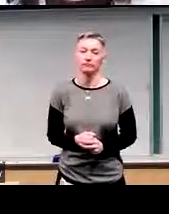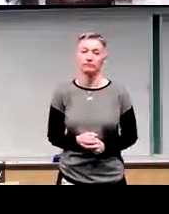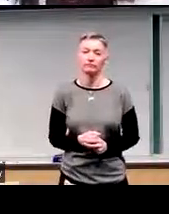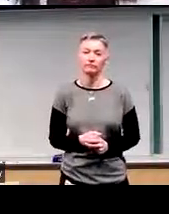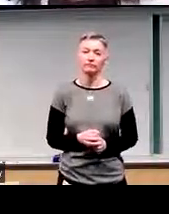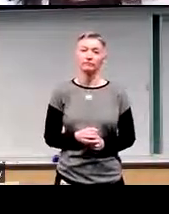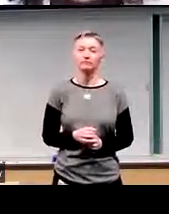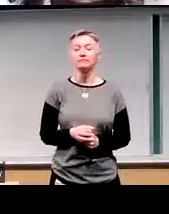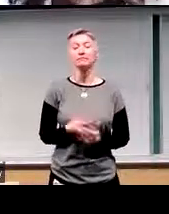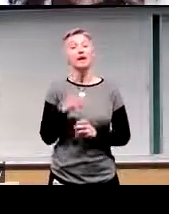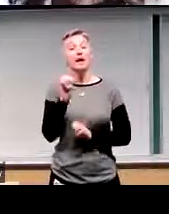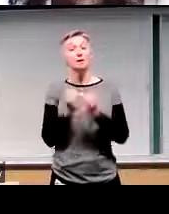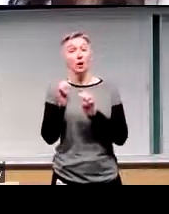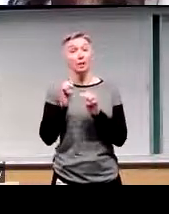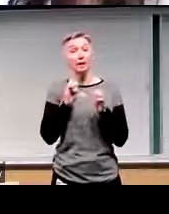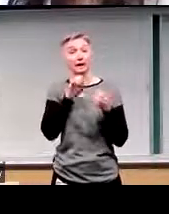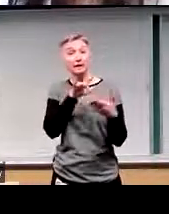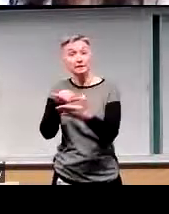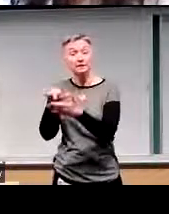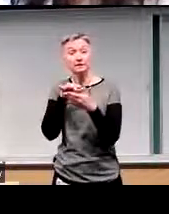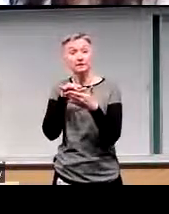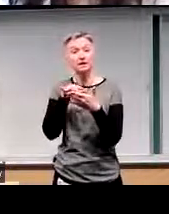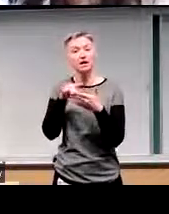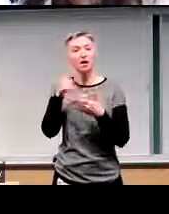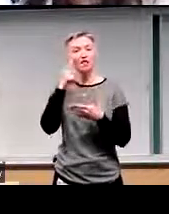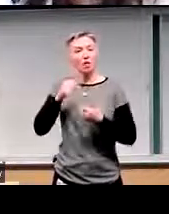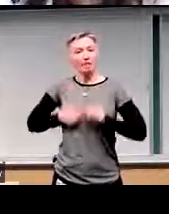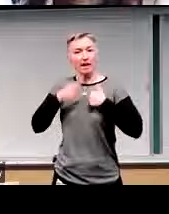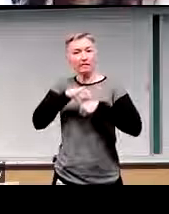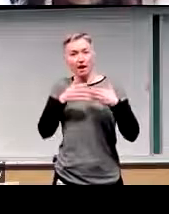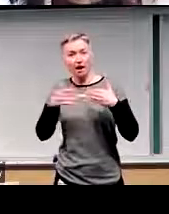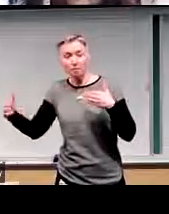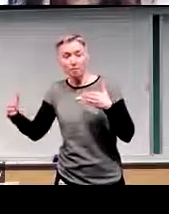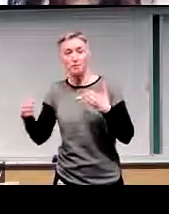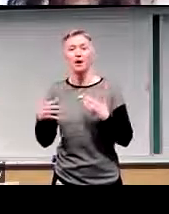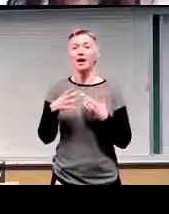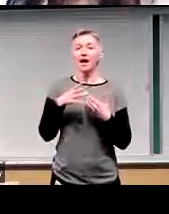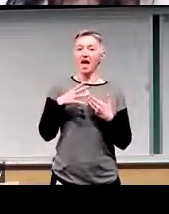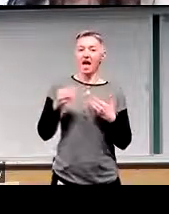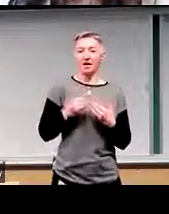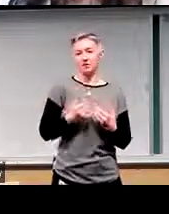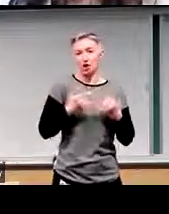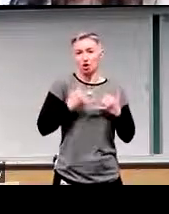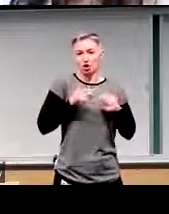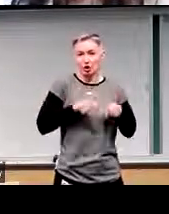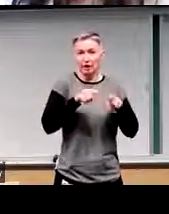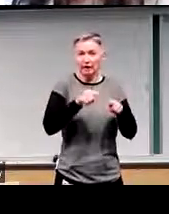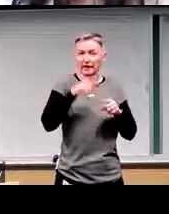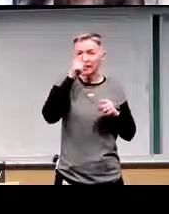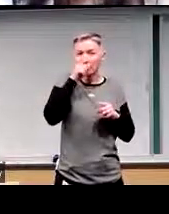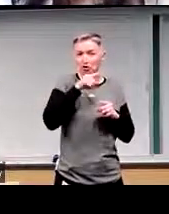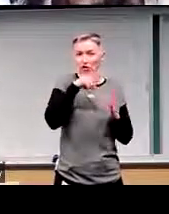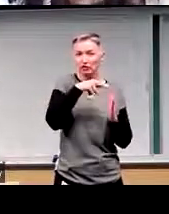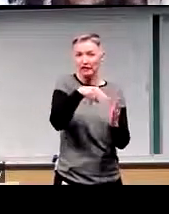In experimental studies, lifetime and concurrent fiction reading were both found to